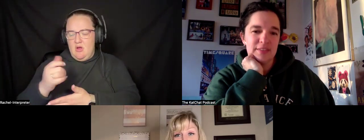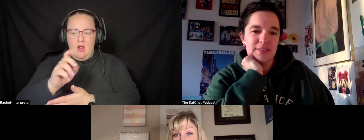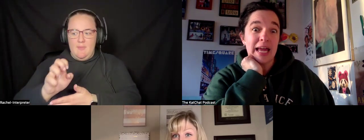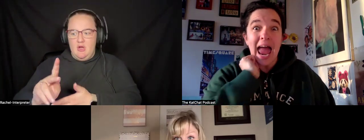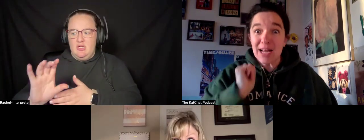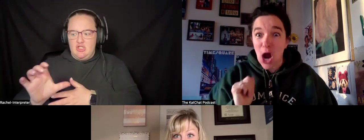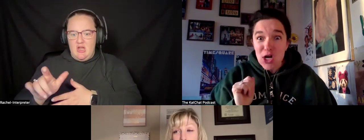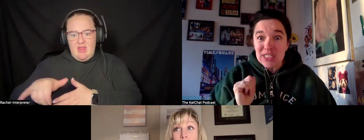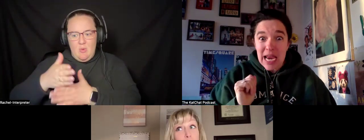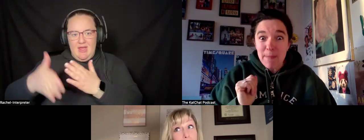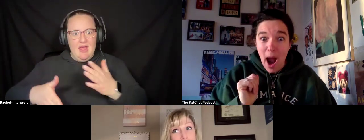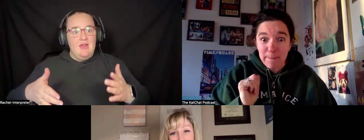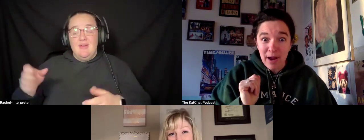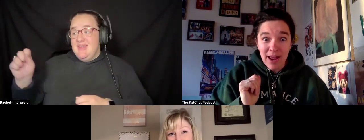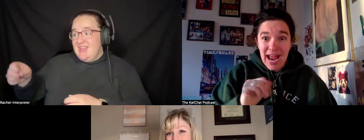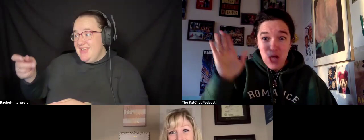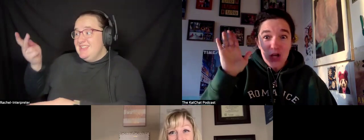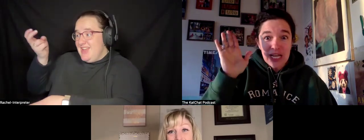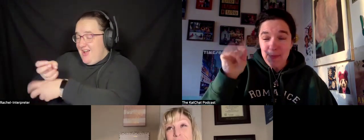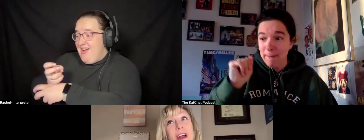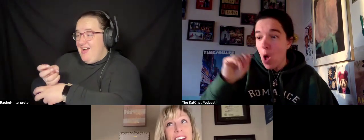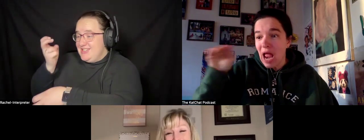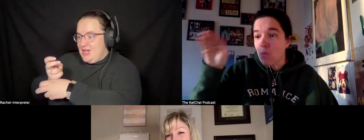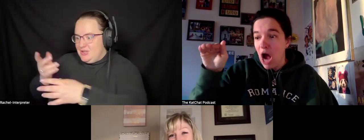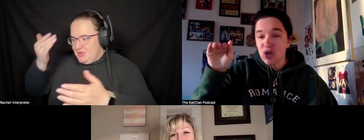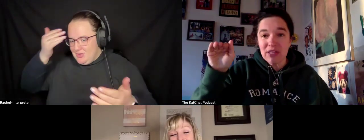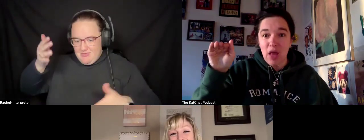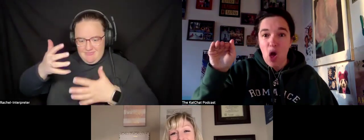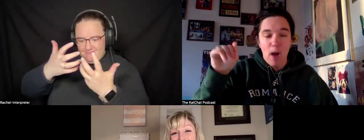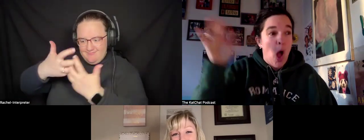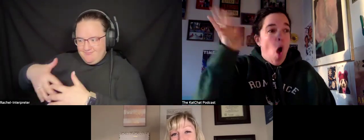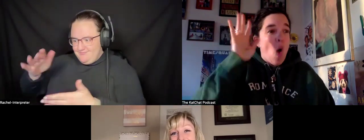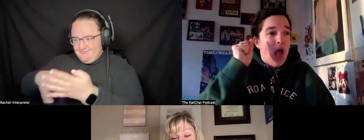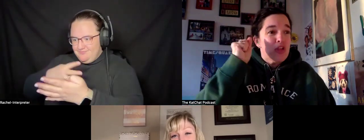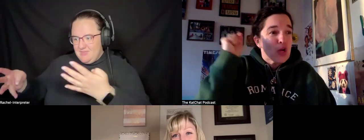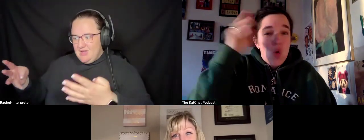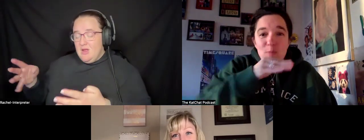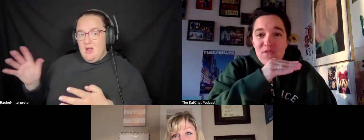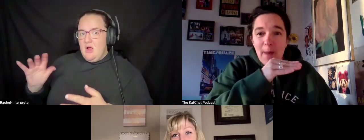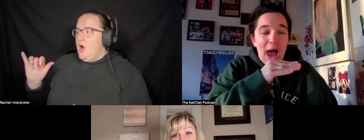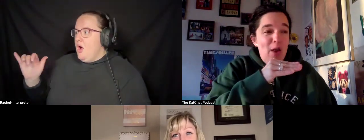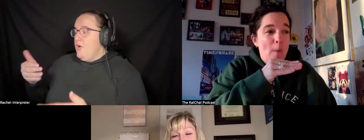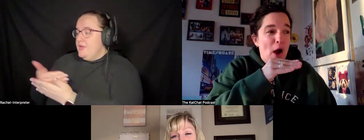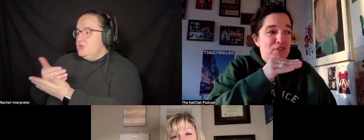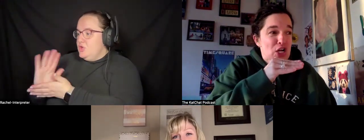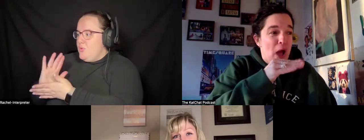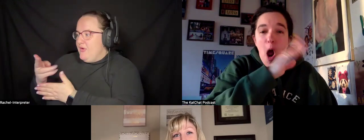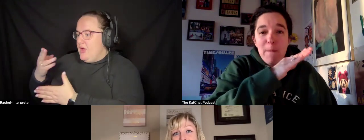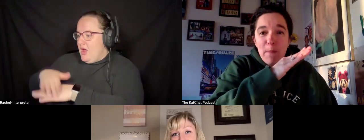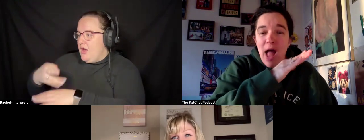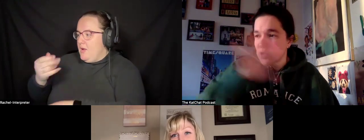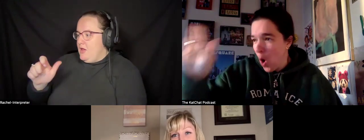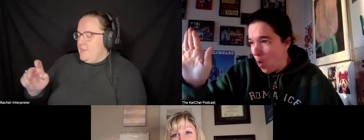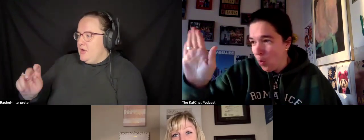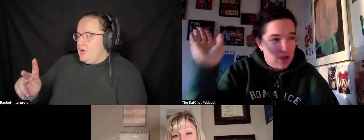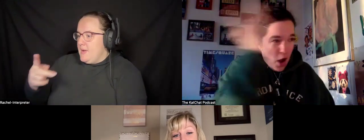up, especially if you Yeah, it's hard to keep up. It's hard to when keep you up. have, I can't watch it at Hallmark. Oh, there's a new movie coming out of Hallmark.